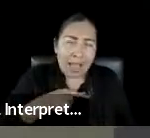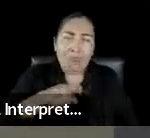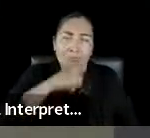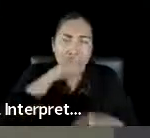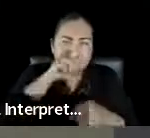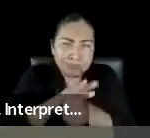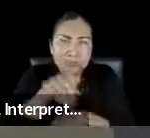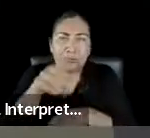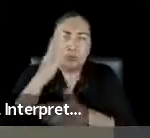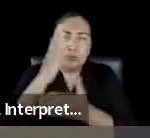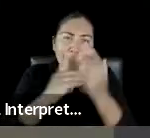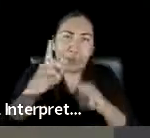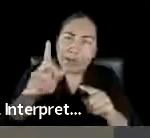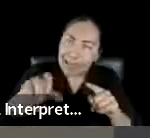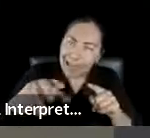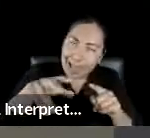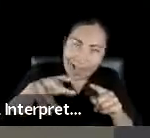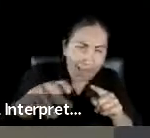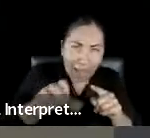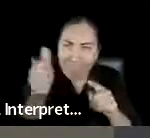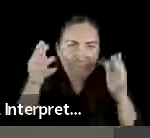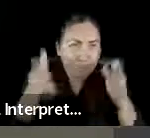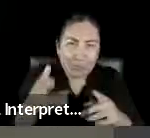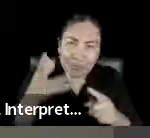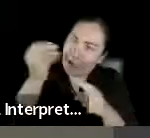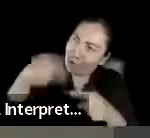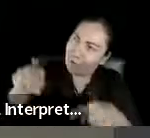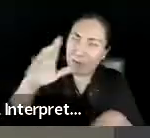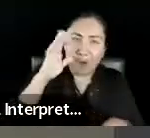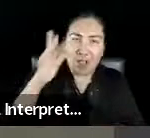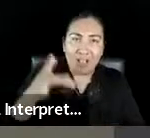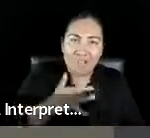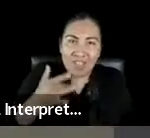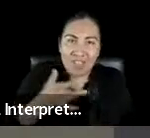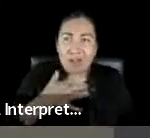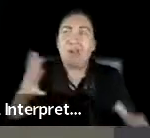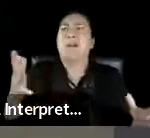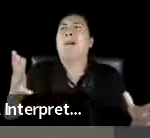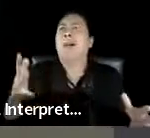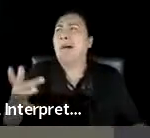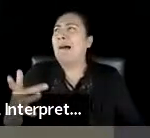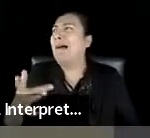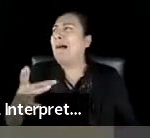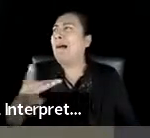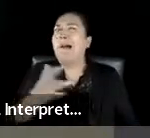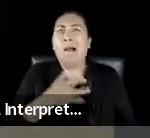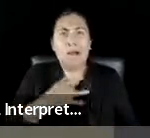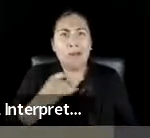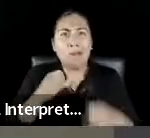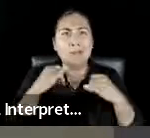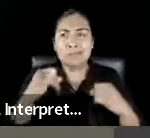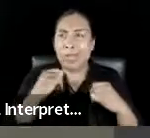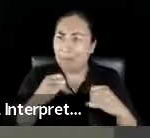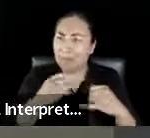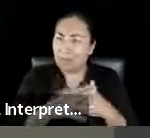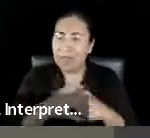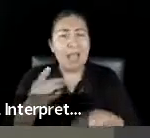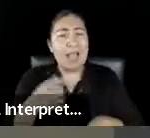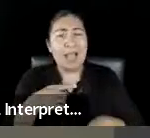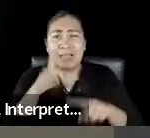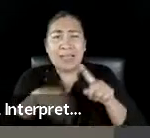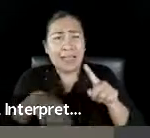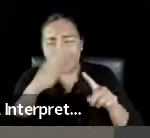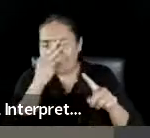out there will feel seen by what you're saying. And I can't tell you how